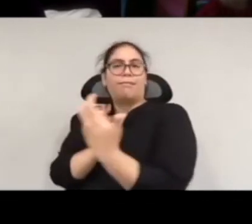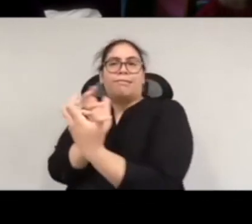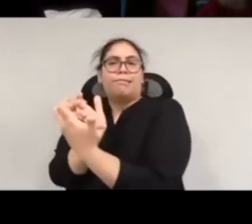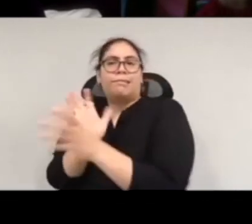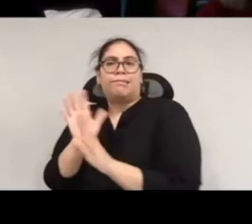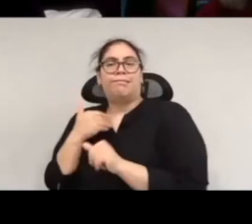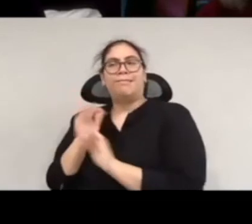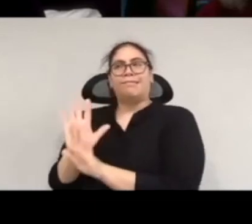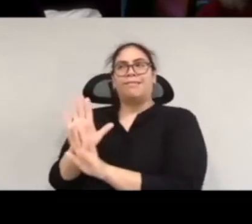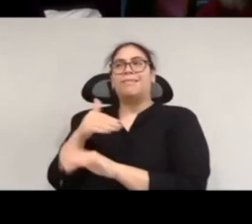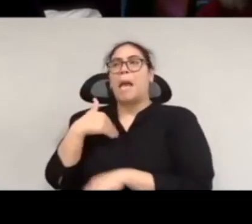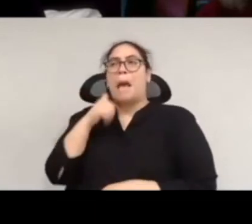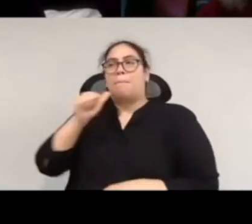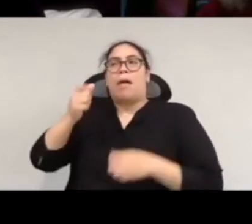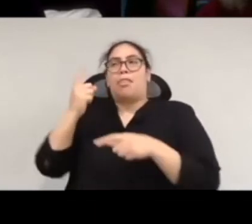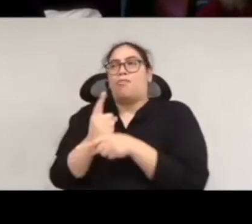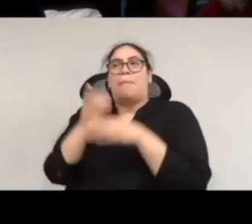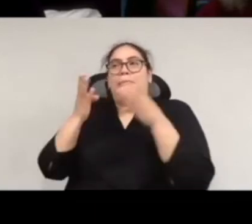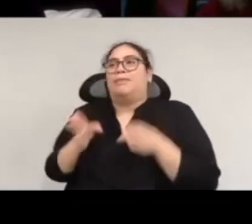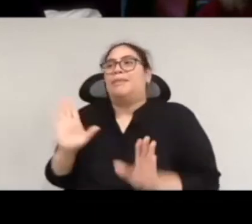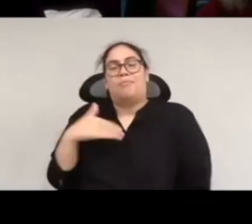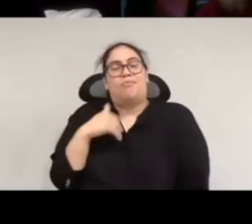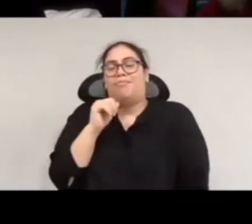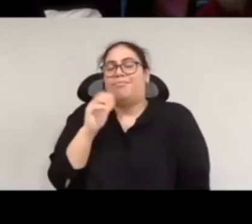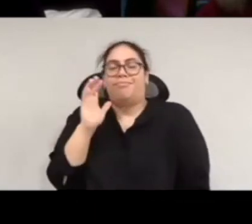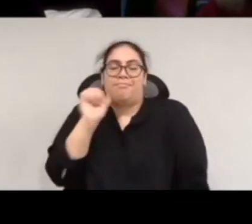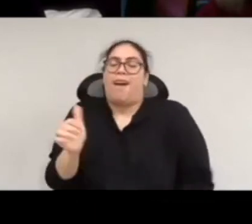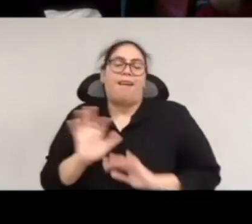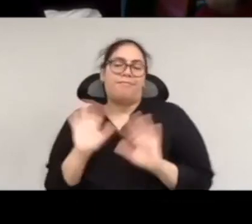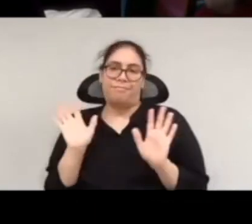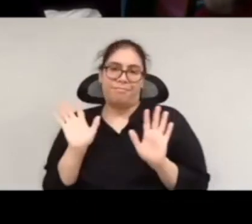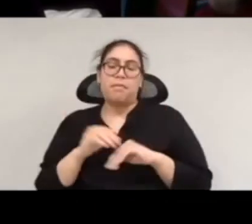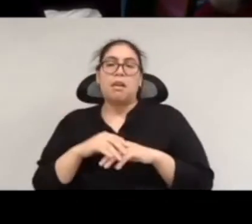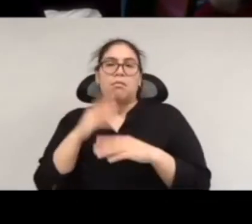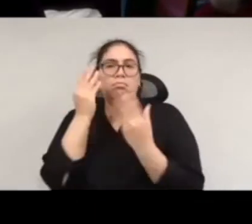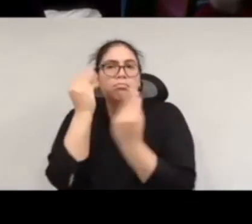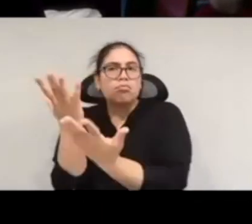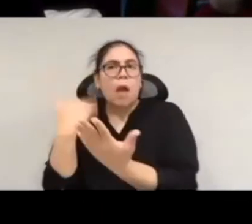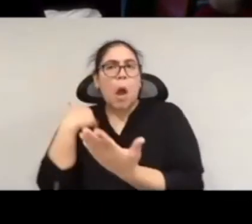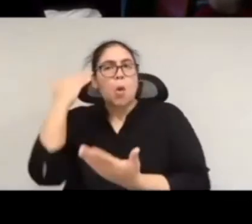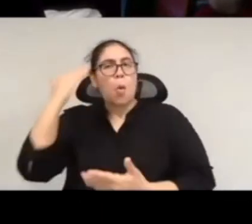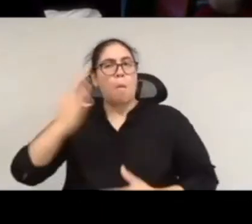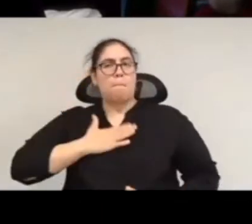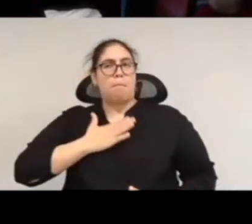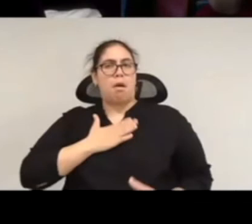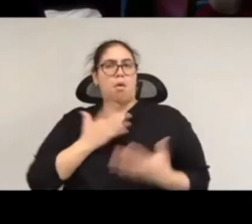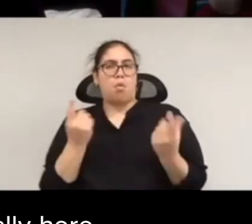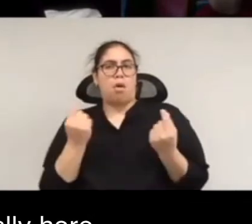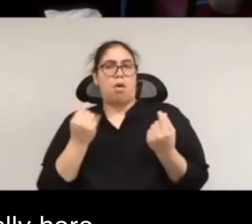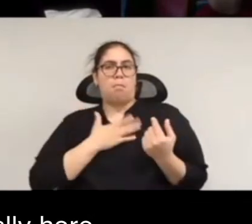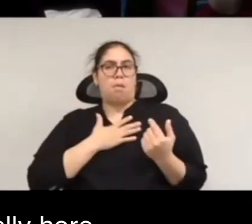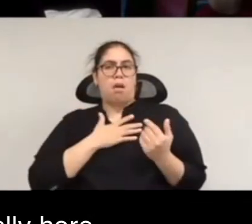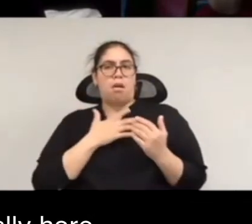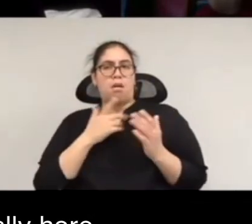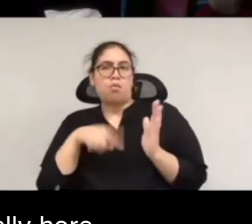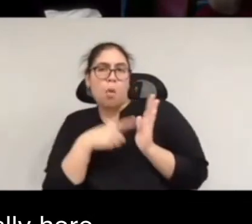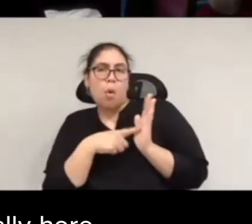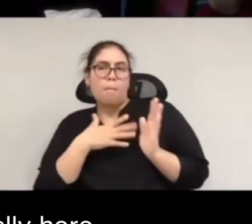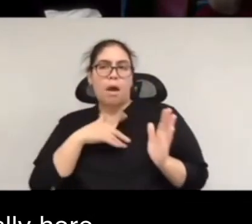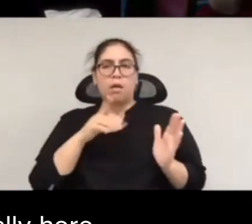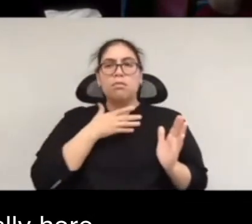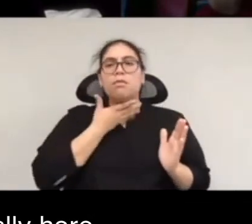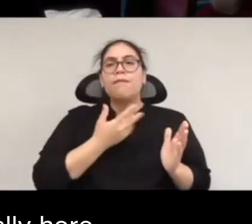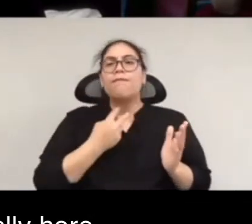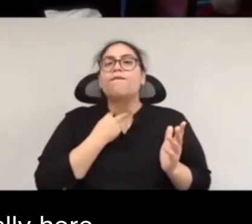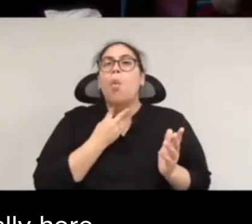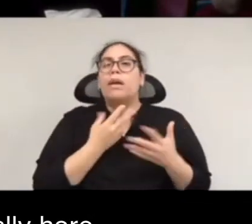I'm not your girl. I'm really not. And I know that, in my opinion about it, that we are really